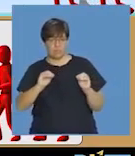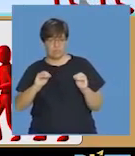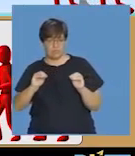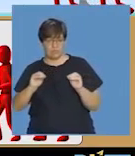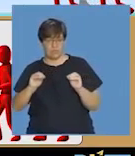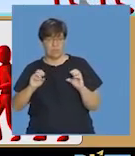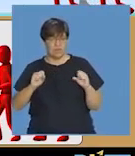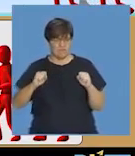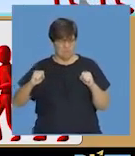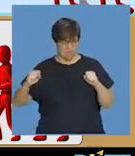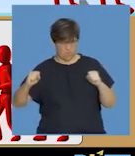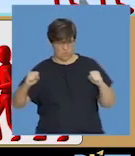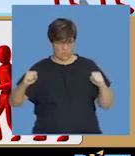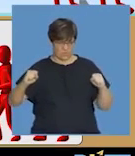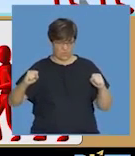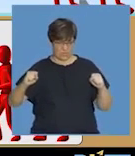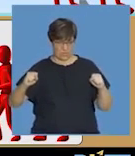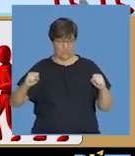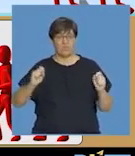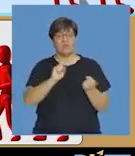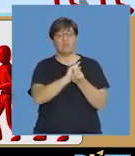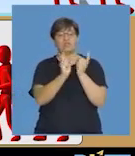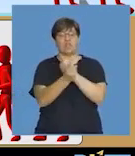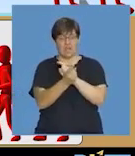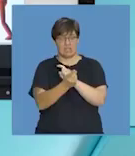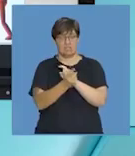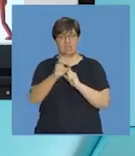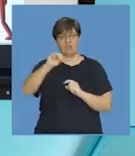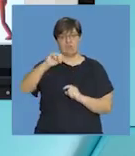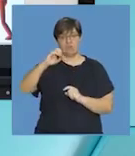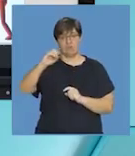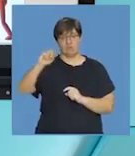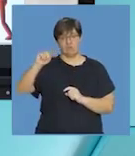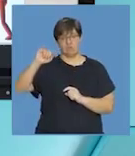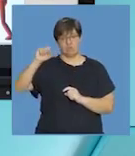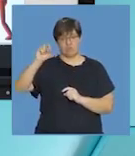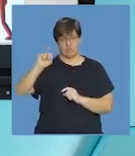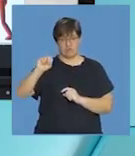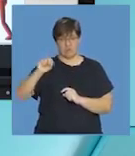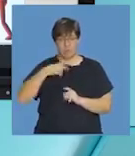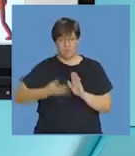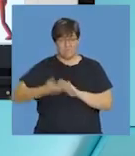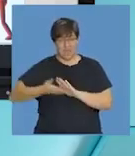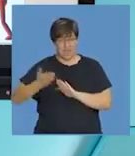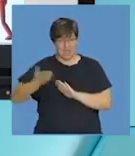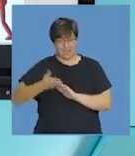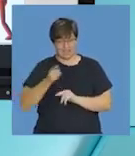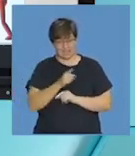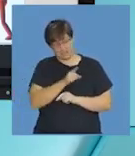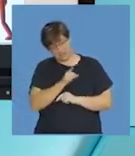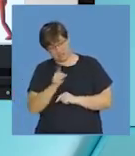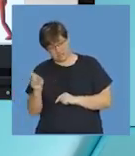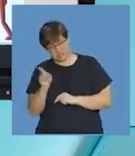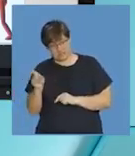forces are being experienced, so what we've done is we've changed the motion. It was getting faster towards